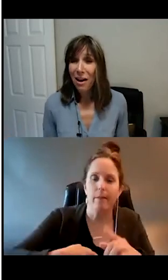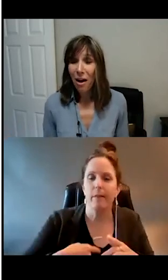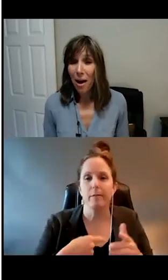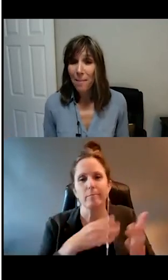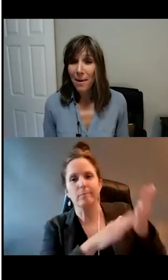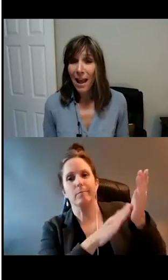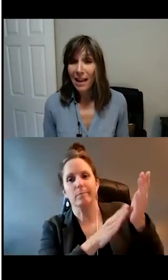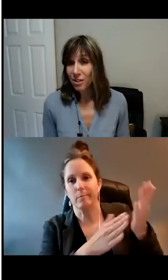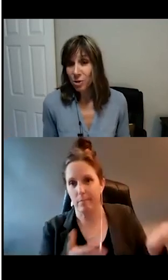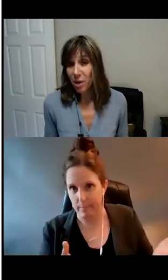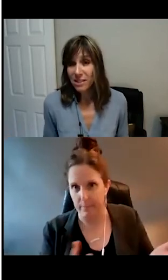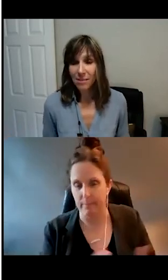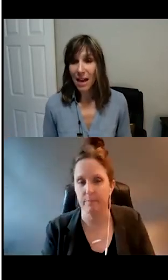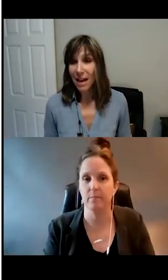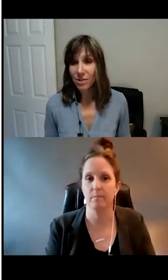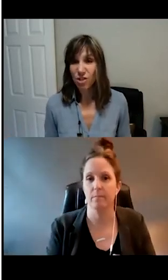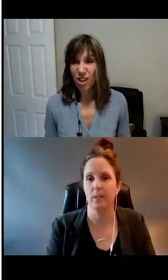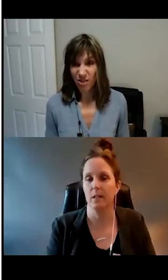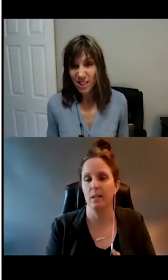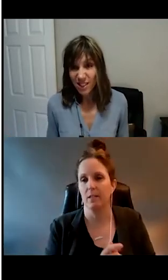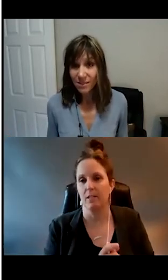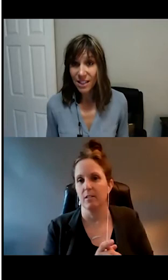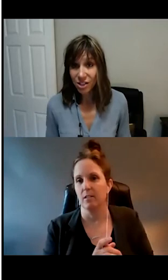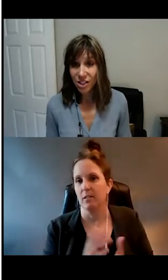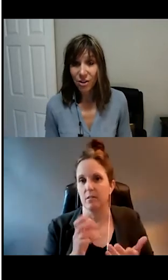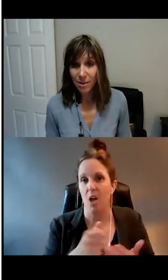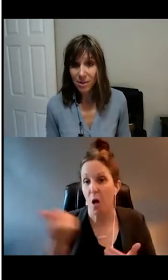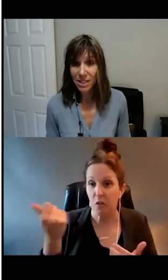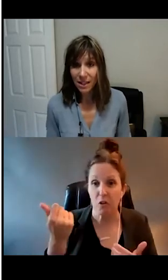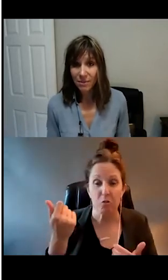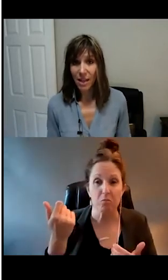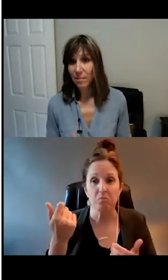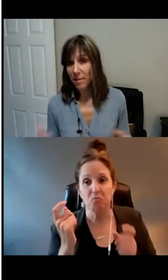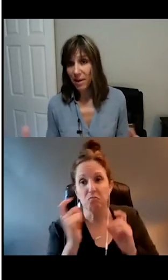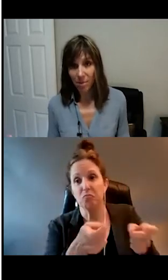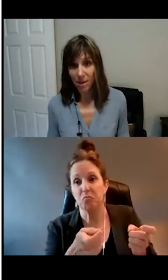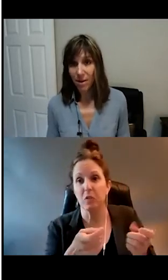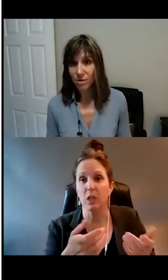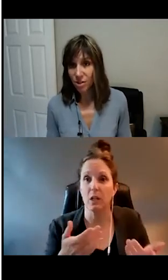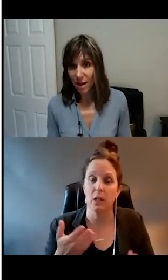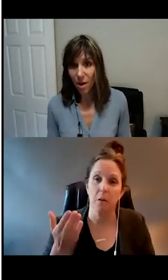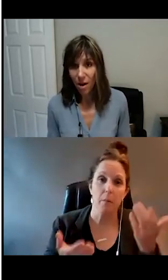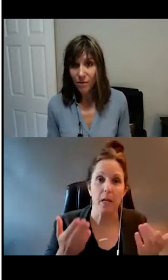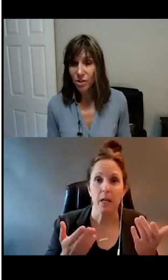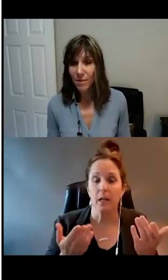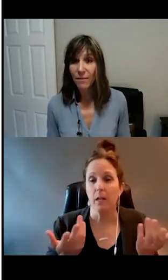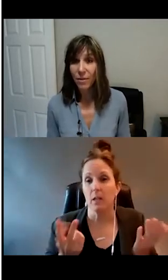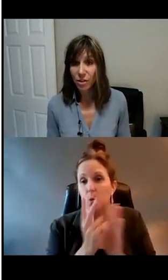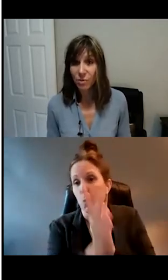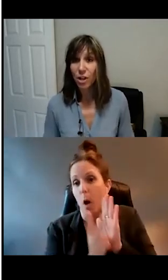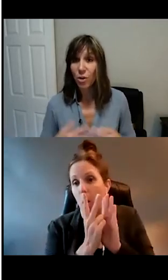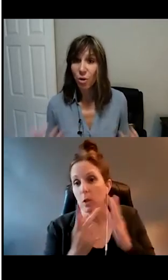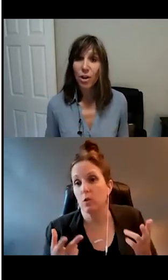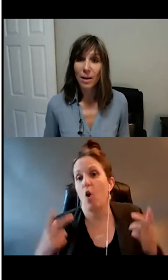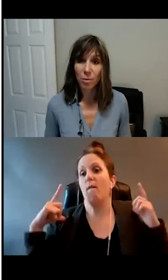identified. And so it's praise. Sometimes there's other incentives agencies are able to give, like maybe a couple hours time off or something